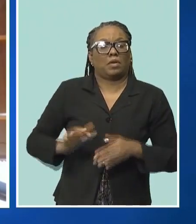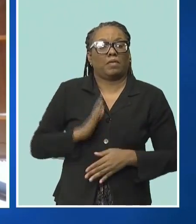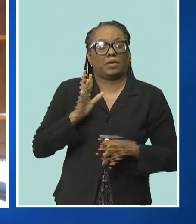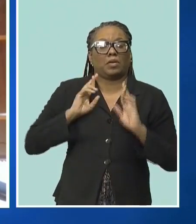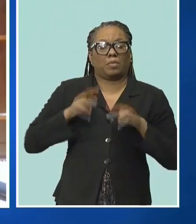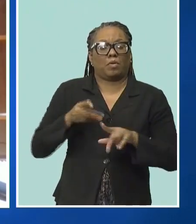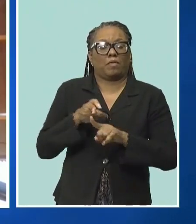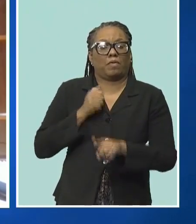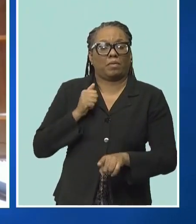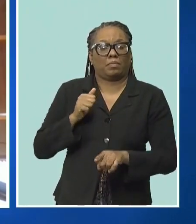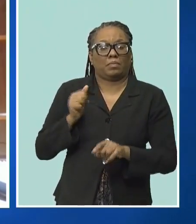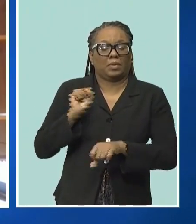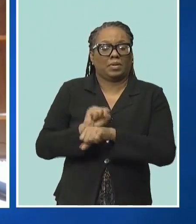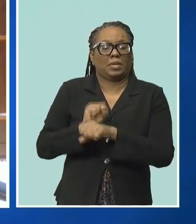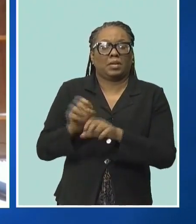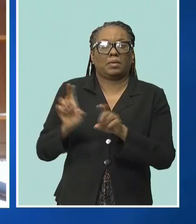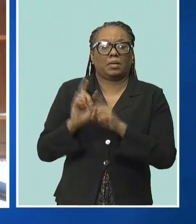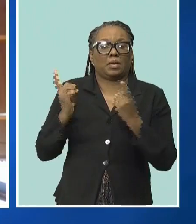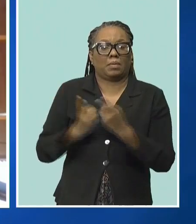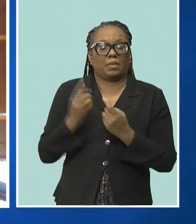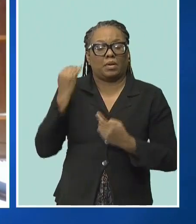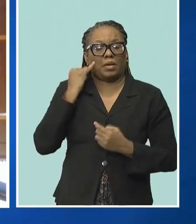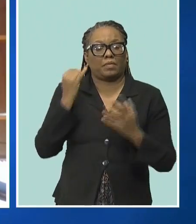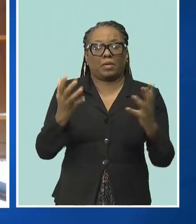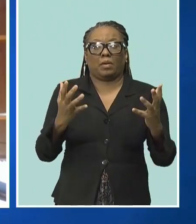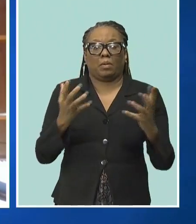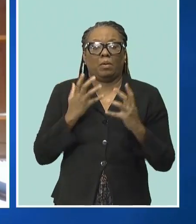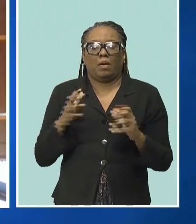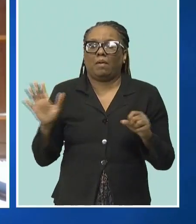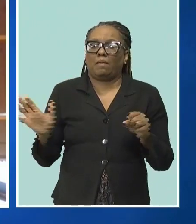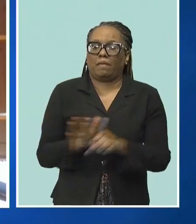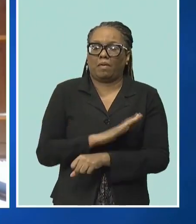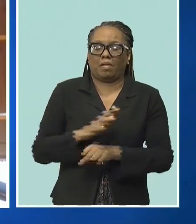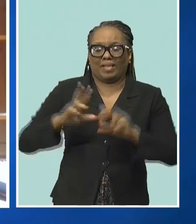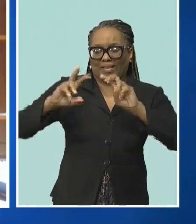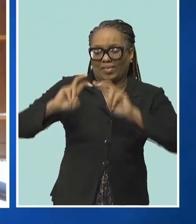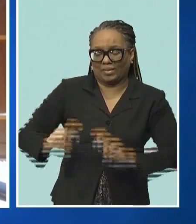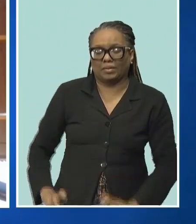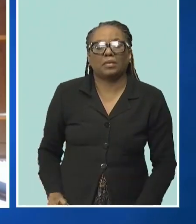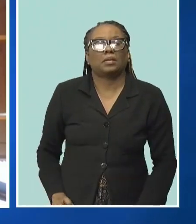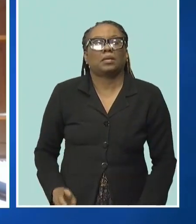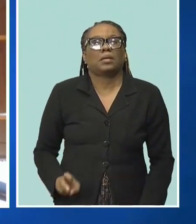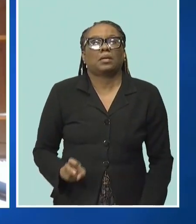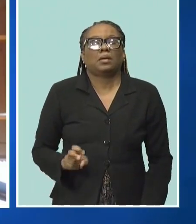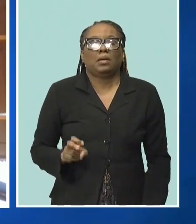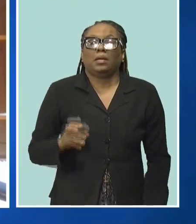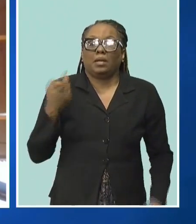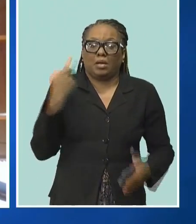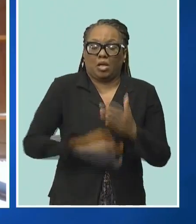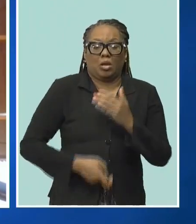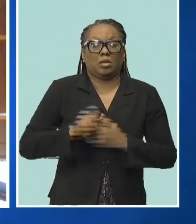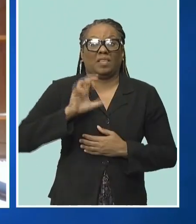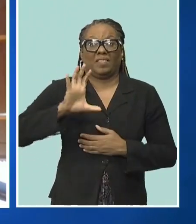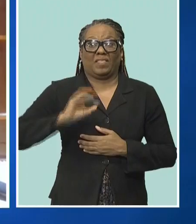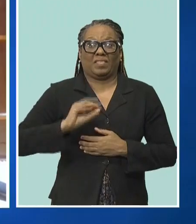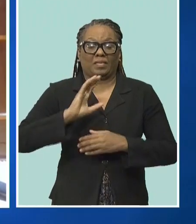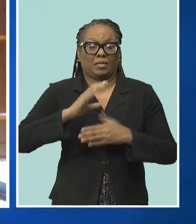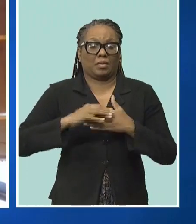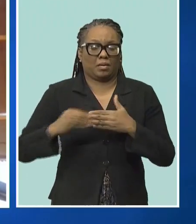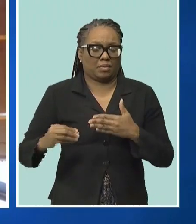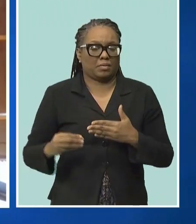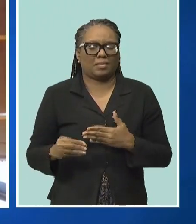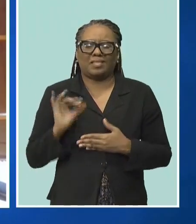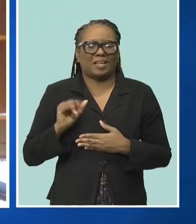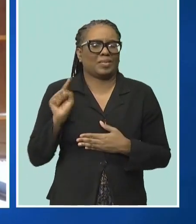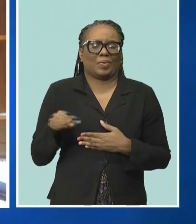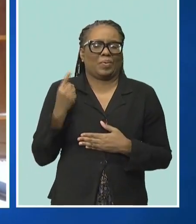to do an official investigation, a full investigation with full write-up and everything, there's a $50 fee that has been established, but that is the